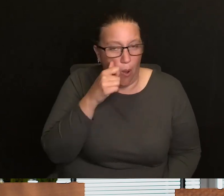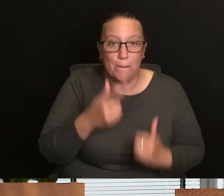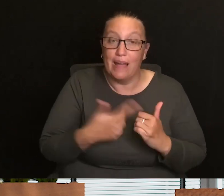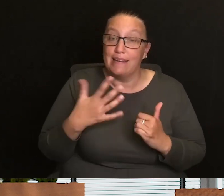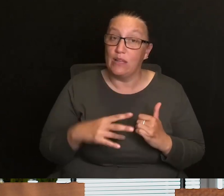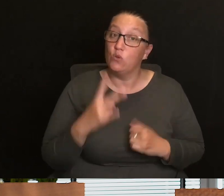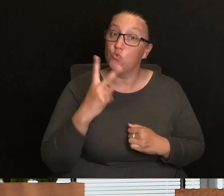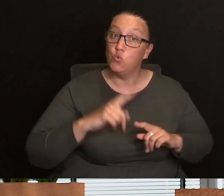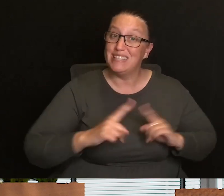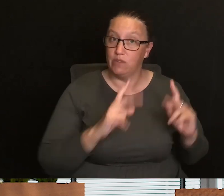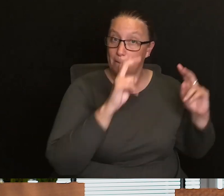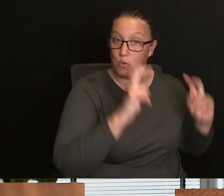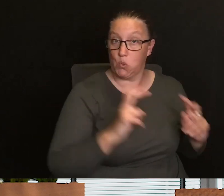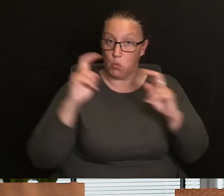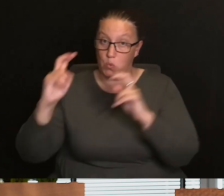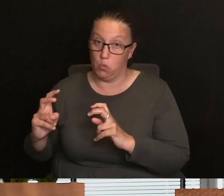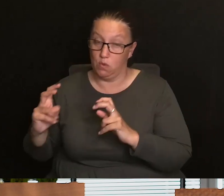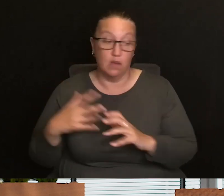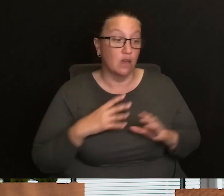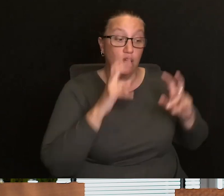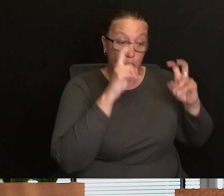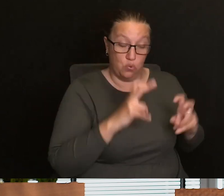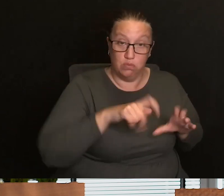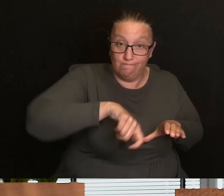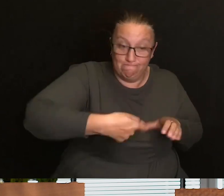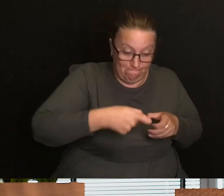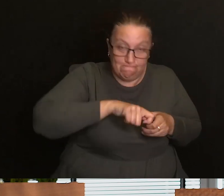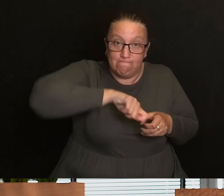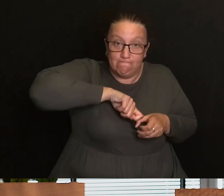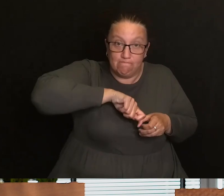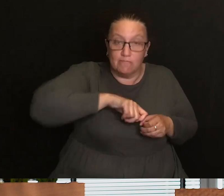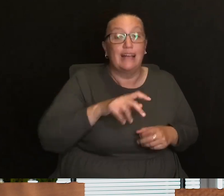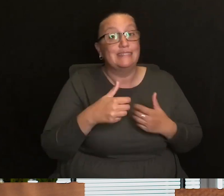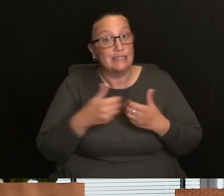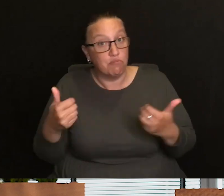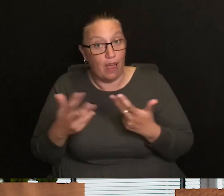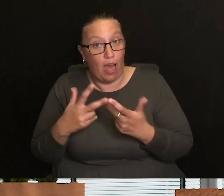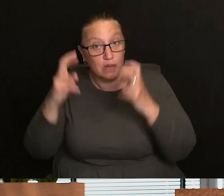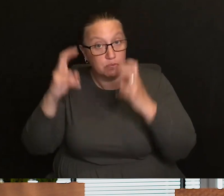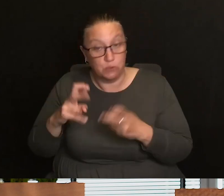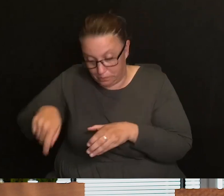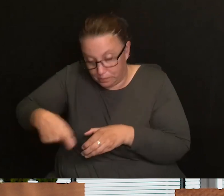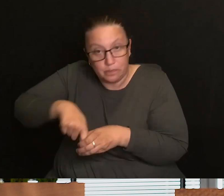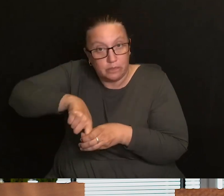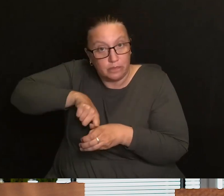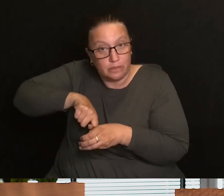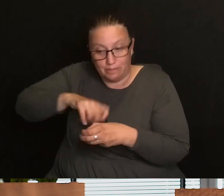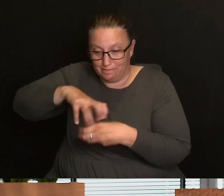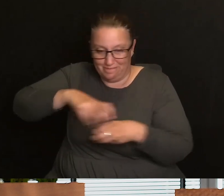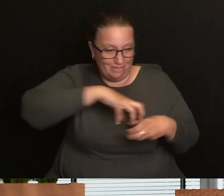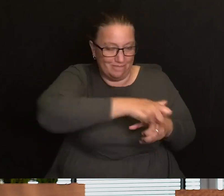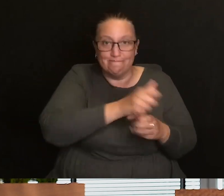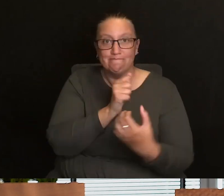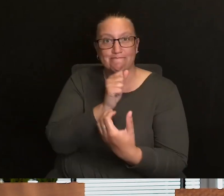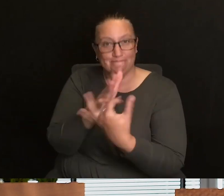bowel motions, or poos, using the tip of the collection tube. Then return the samples in the supplied